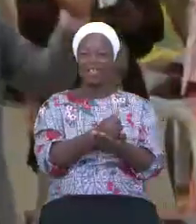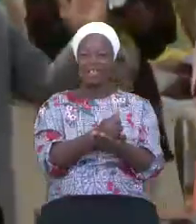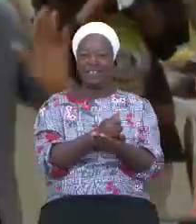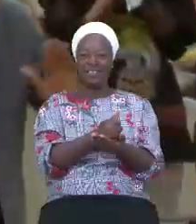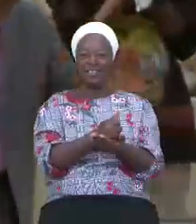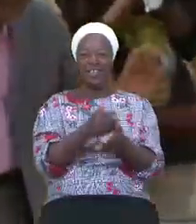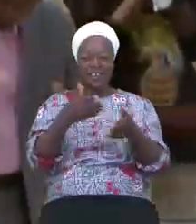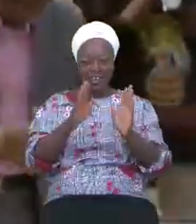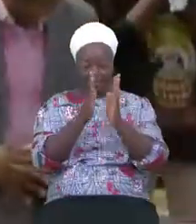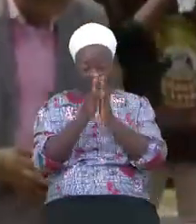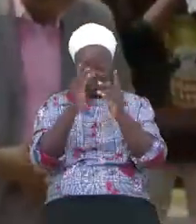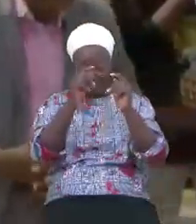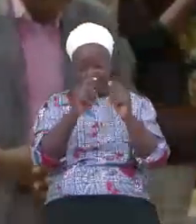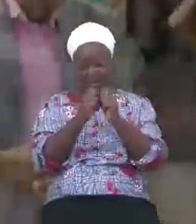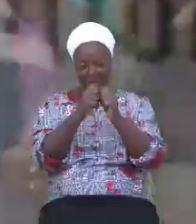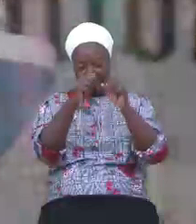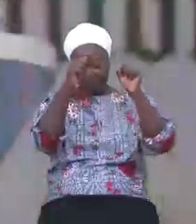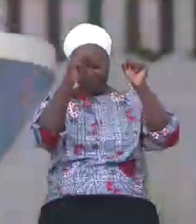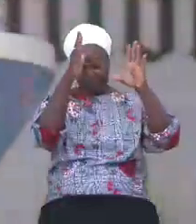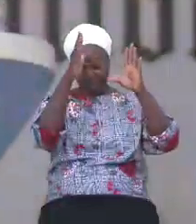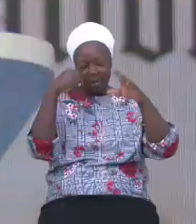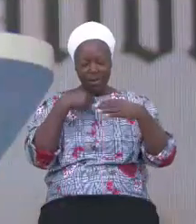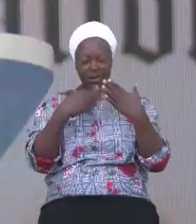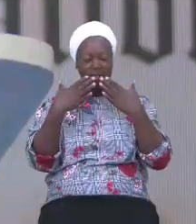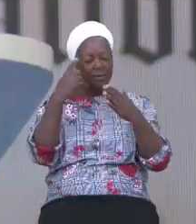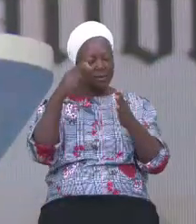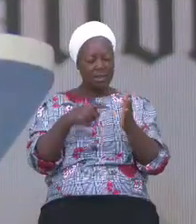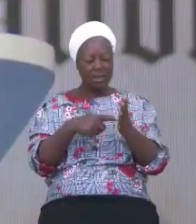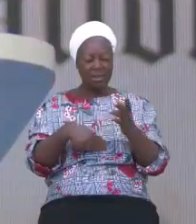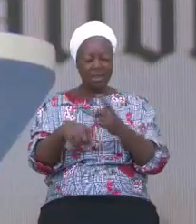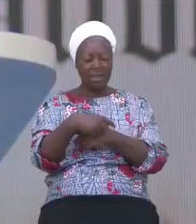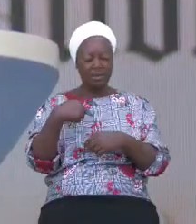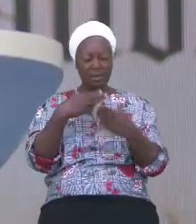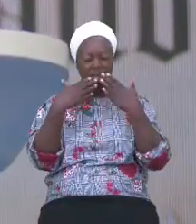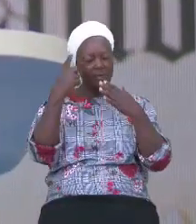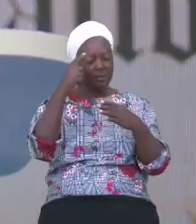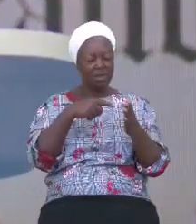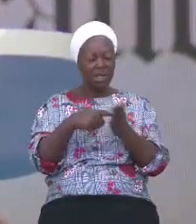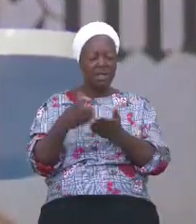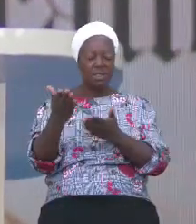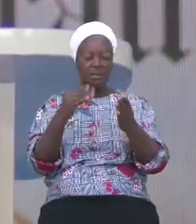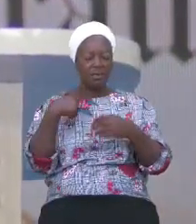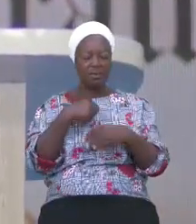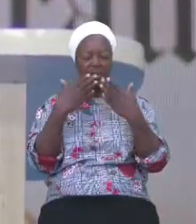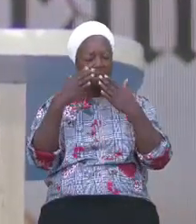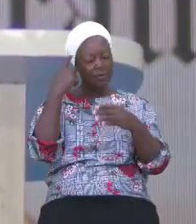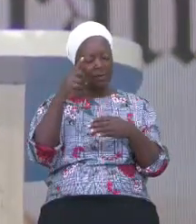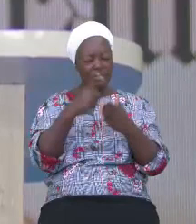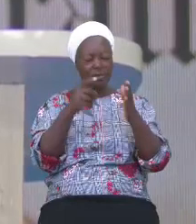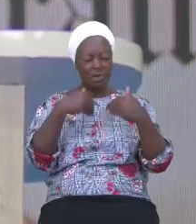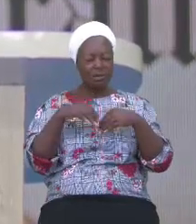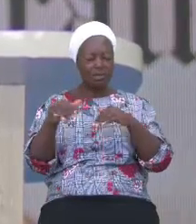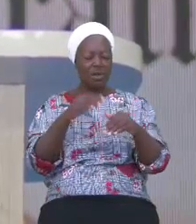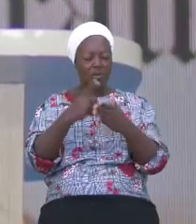Let's pray together. Father, well, thank you for this day. Thank you for this service. Thank you for what you've done, what